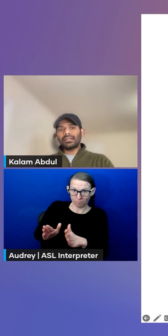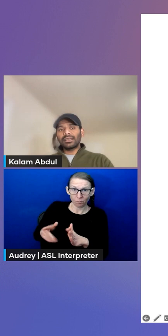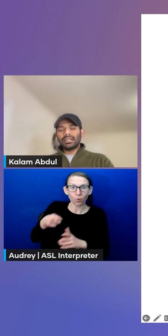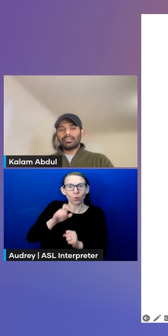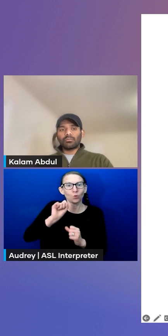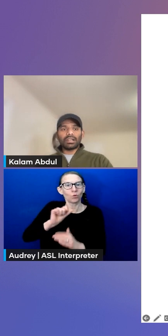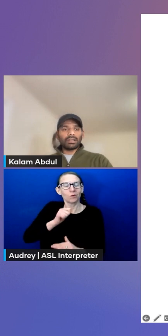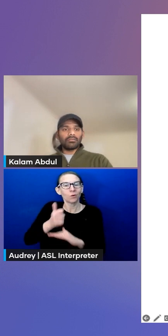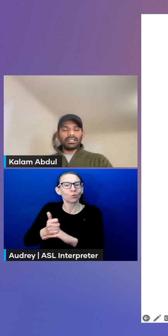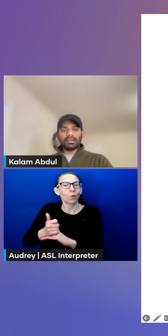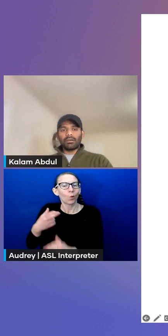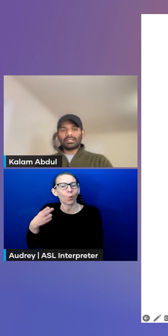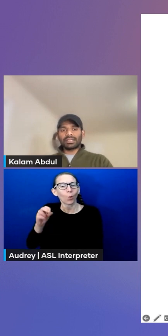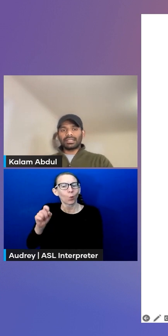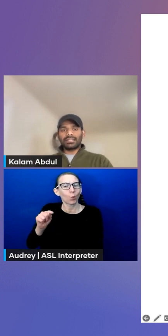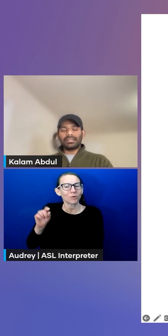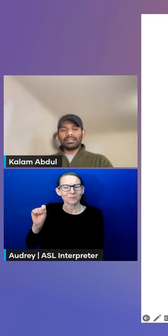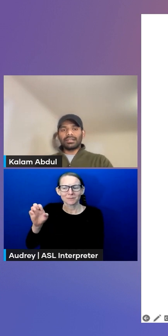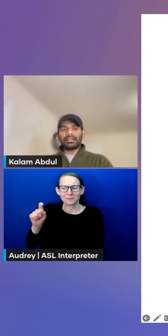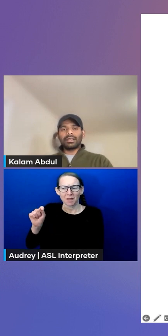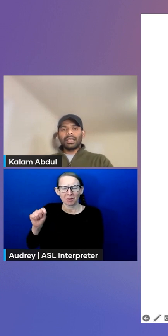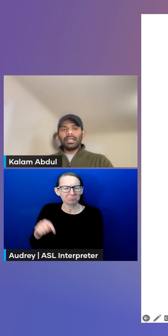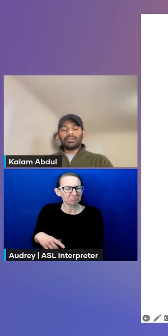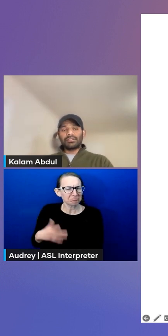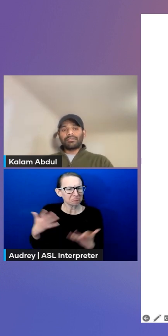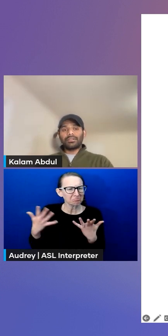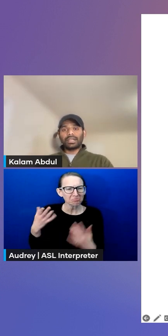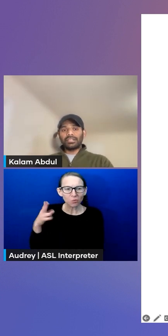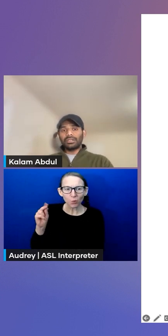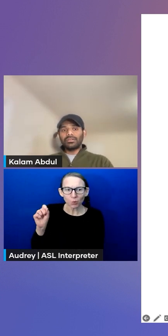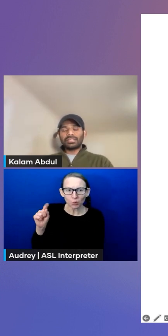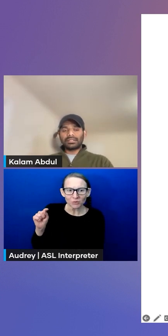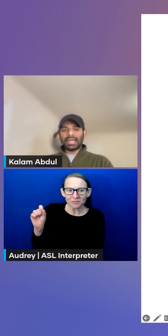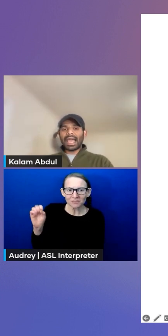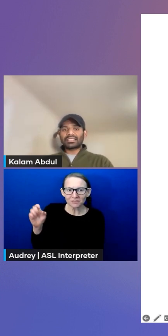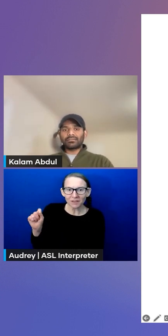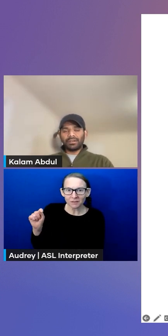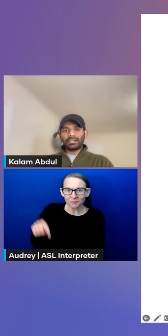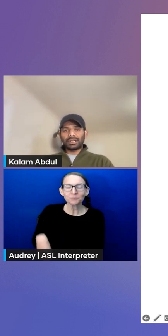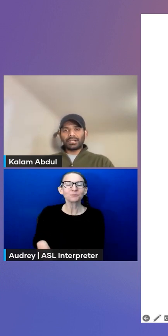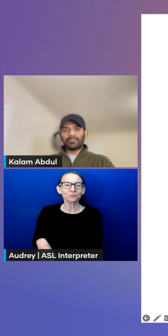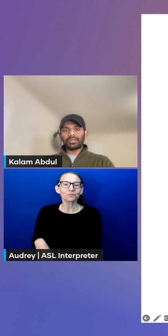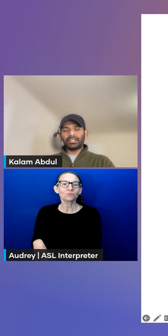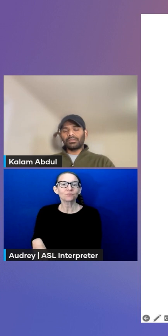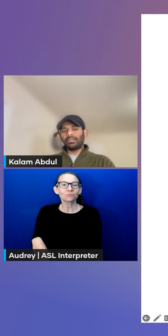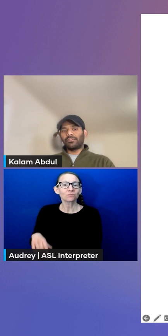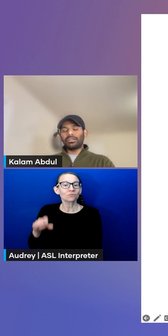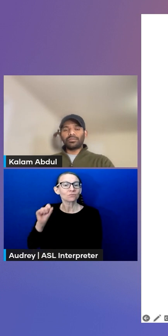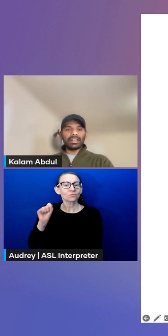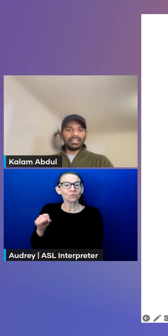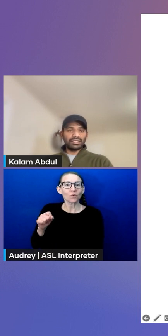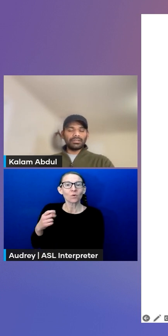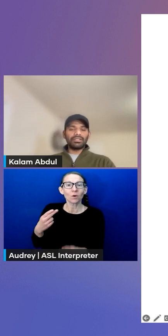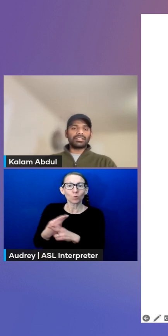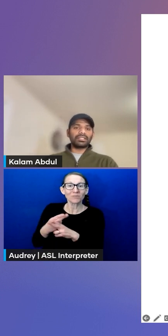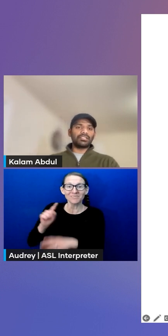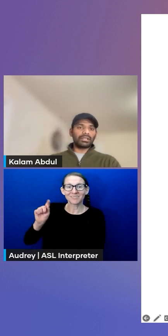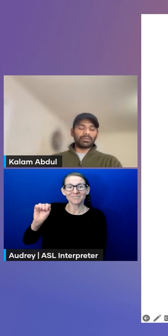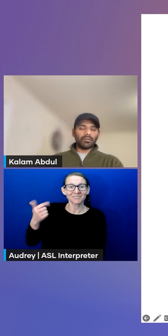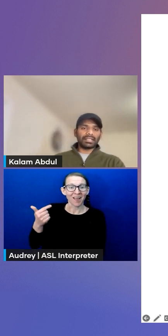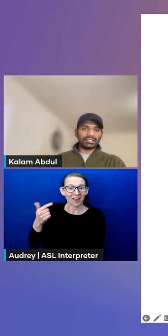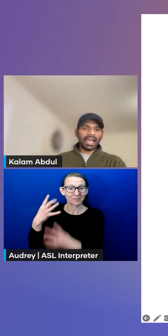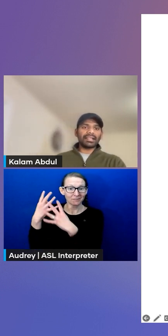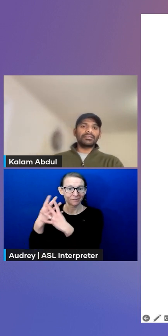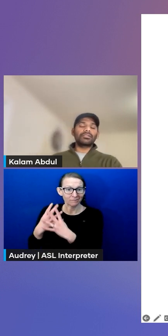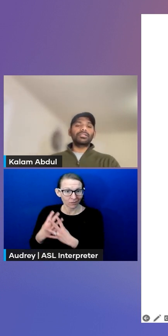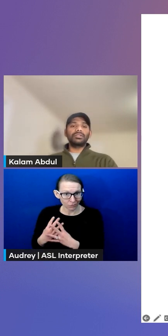set. So what is the host set is here. You can use the tags filter. When you create EC2 instances, you can